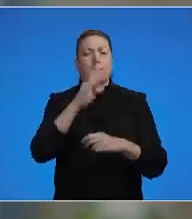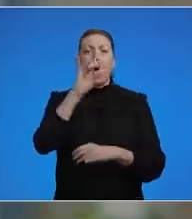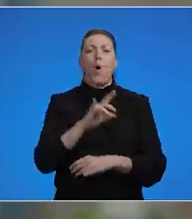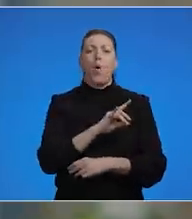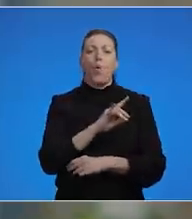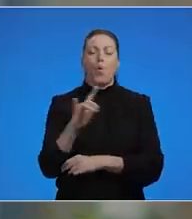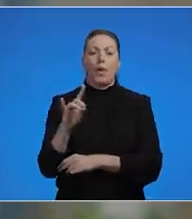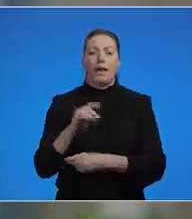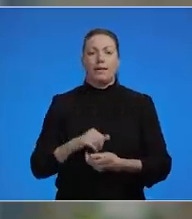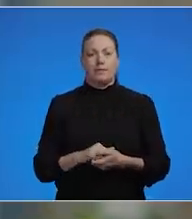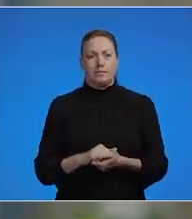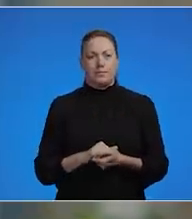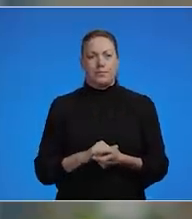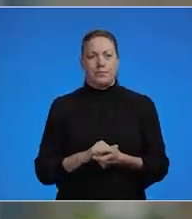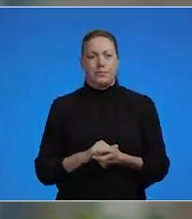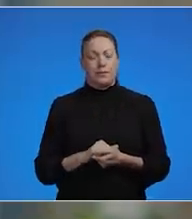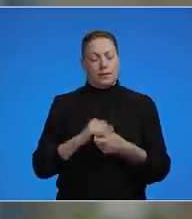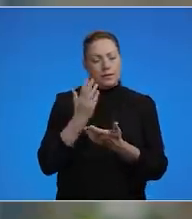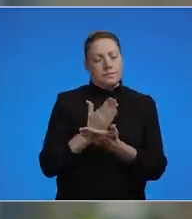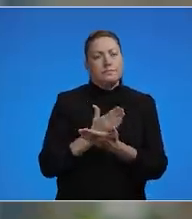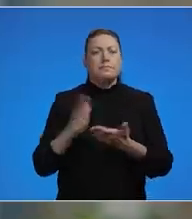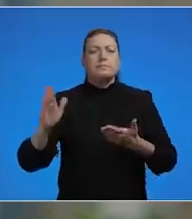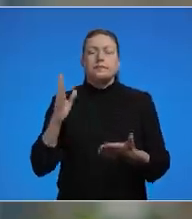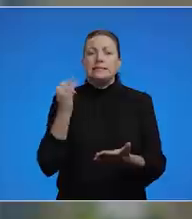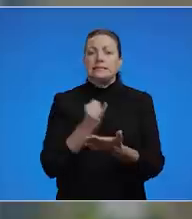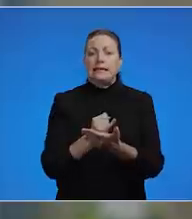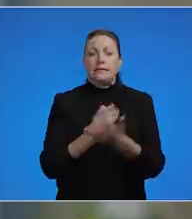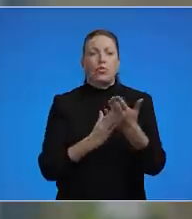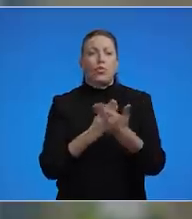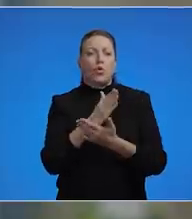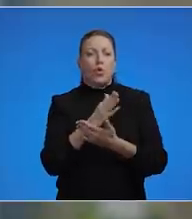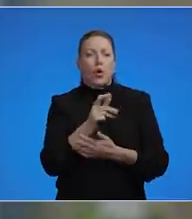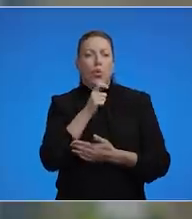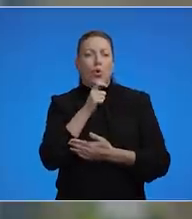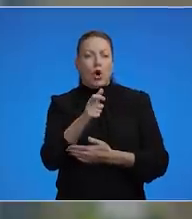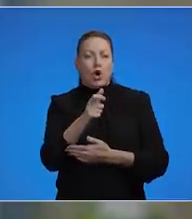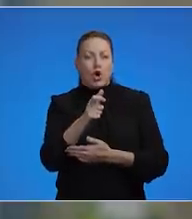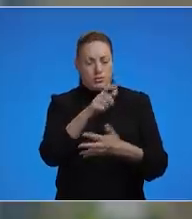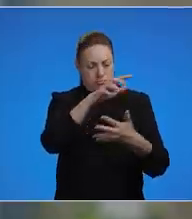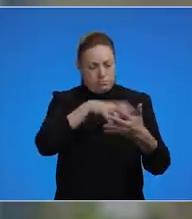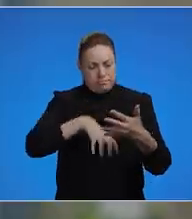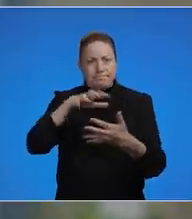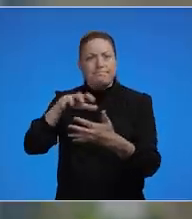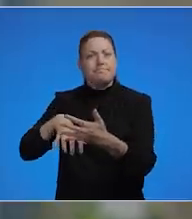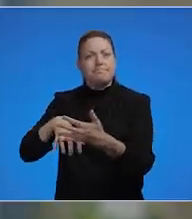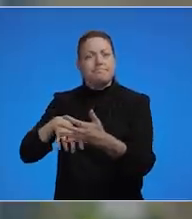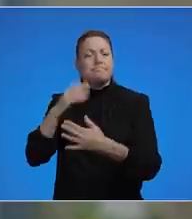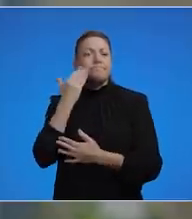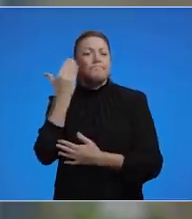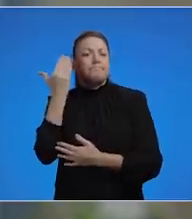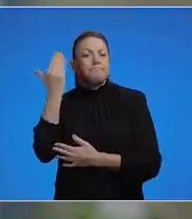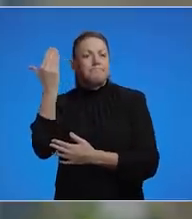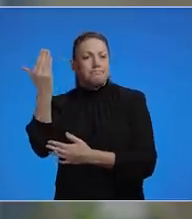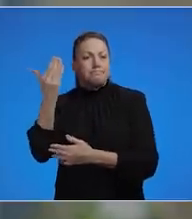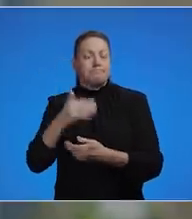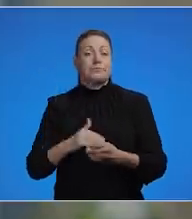washing her in water with the form of words, so that when he took her to himself, she would